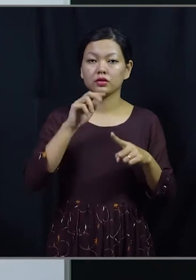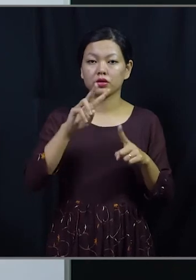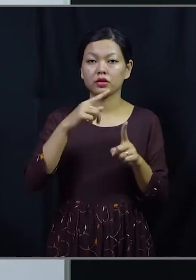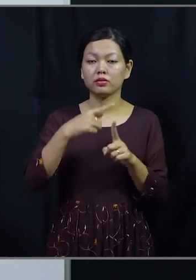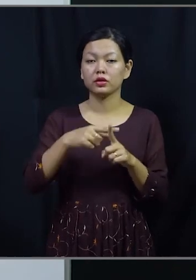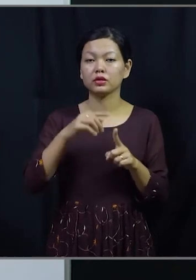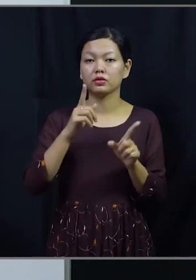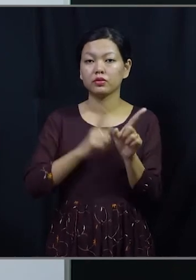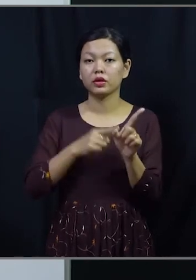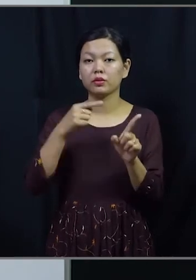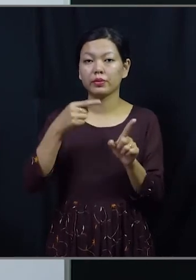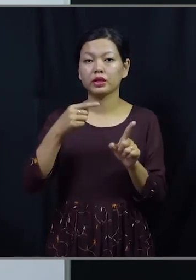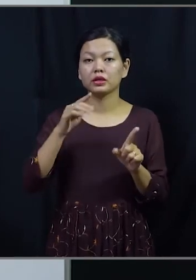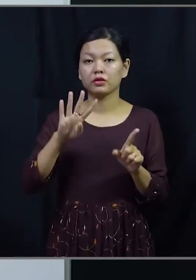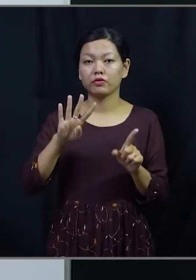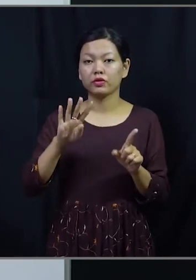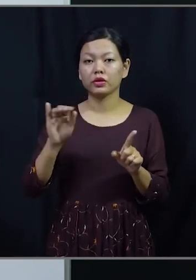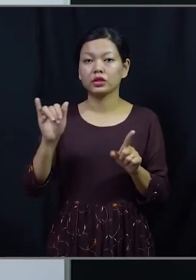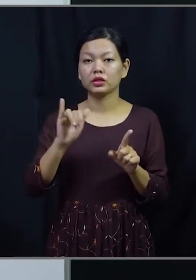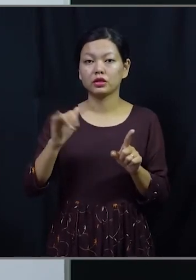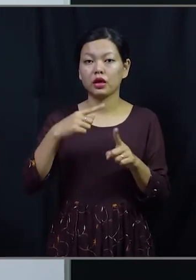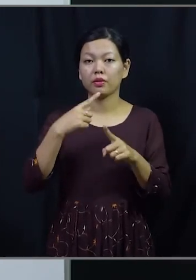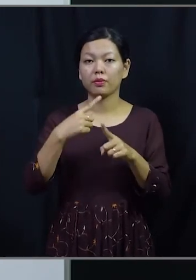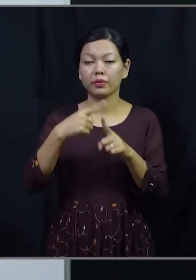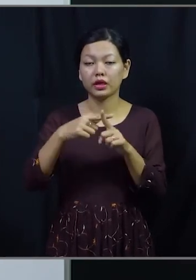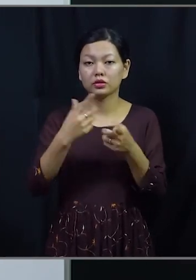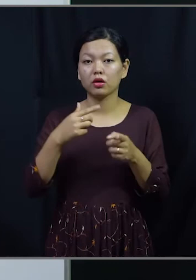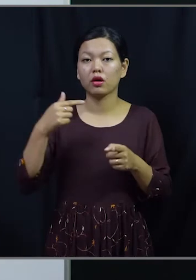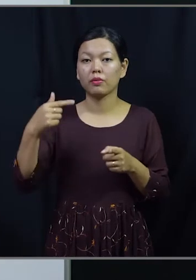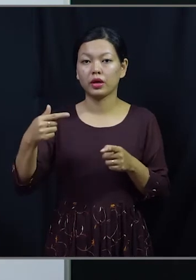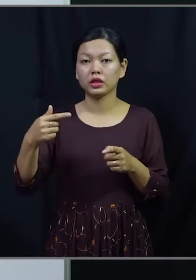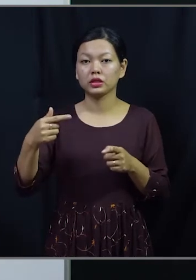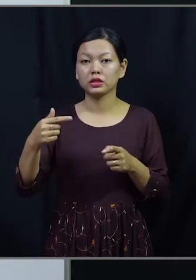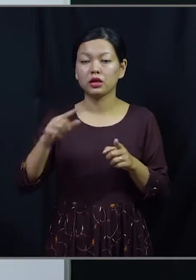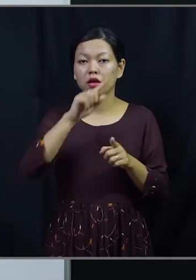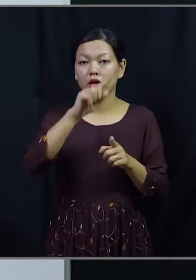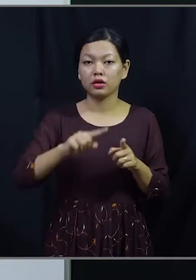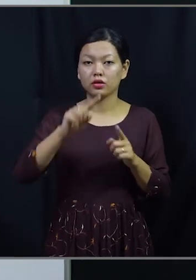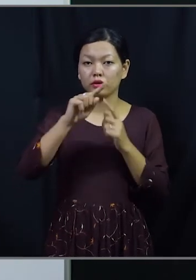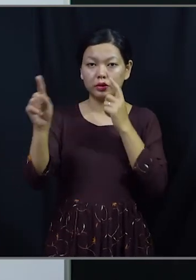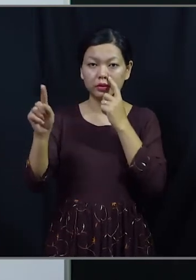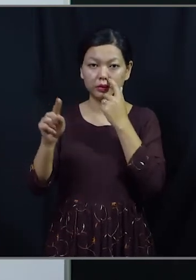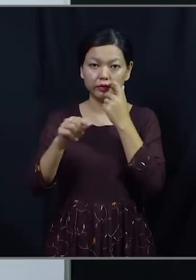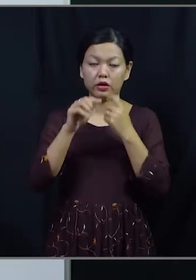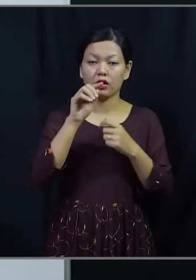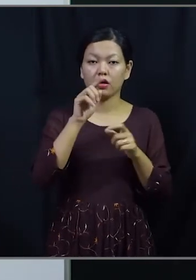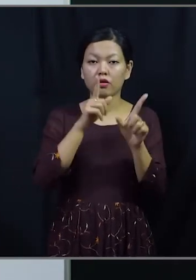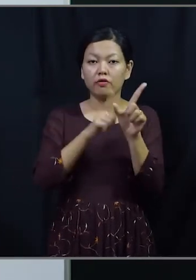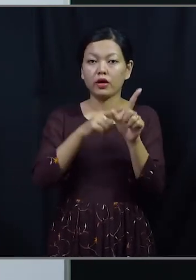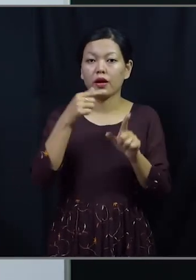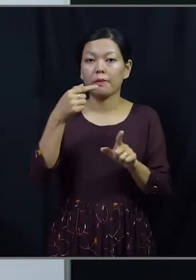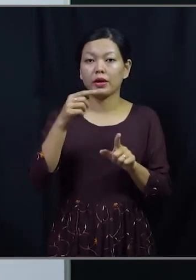4, then x equal to plus or minus root over y minus 4.